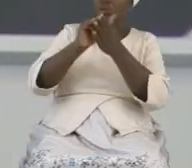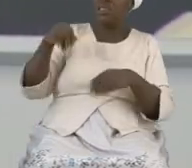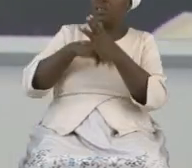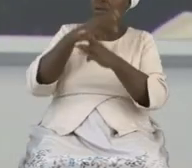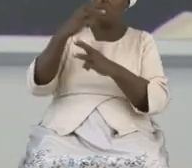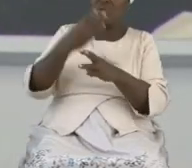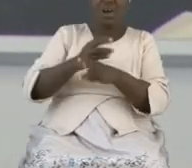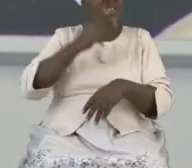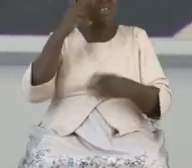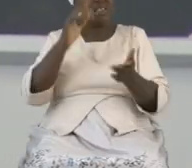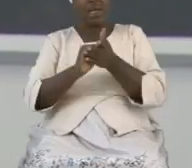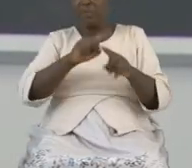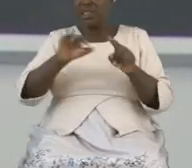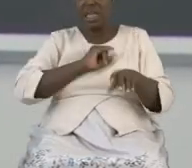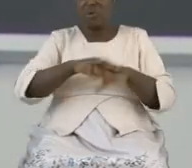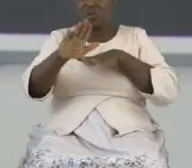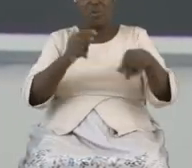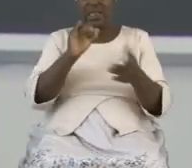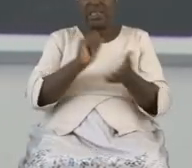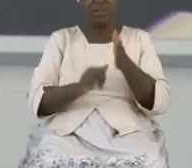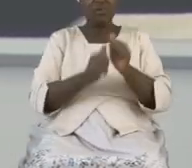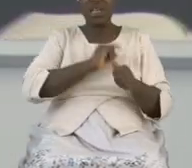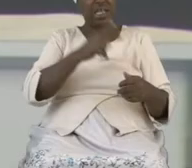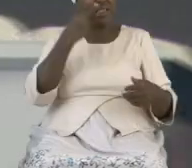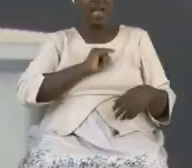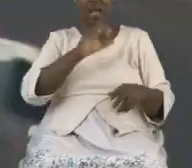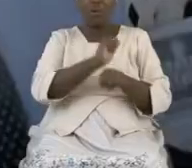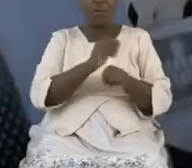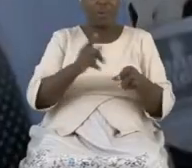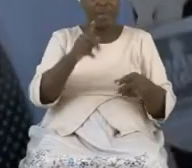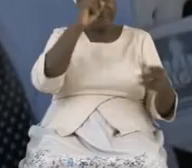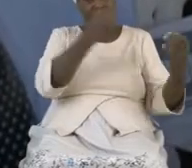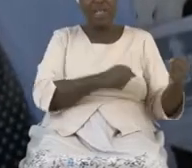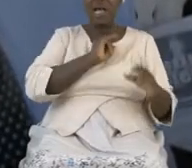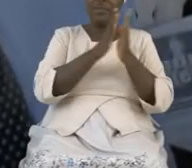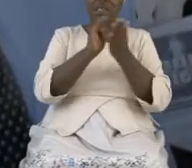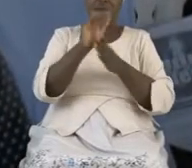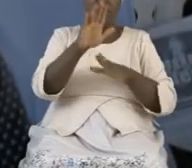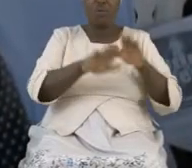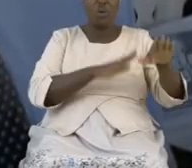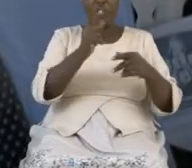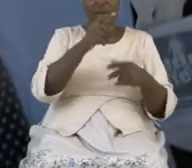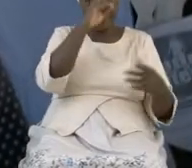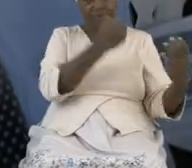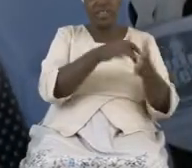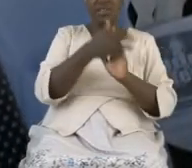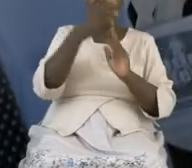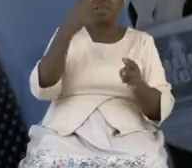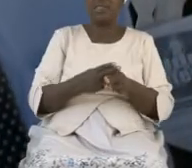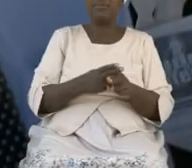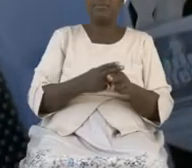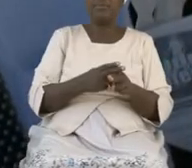walk by faith. I pray you'll walk by faith. Look at verse 15. In